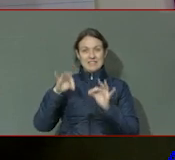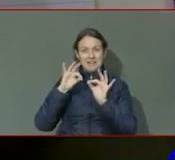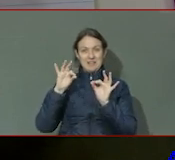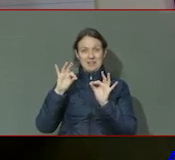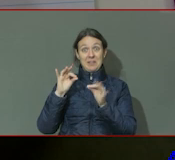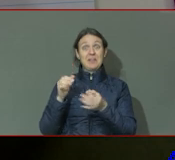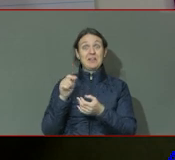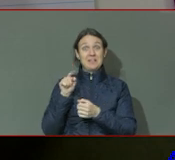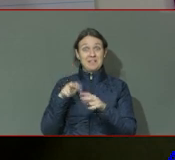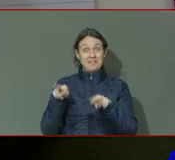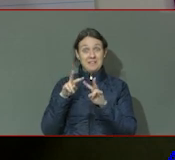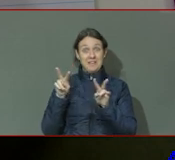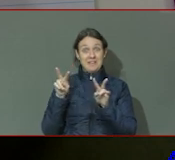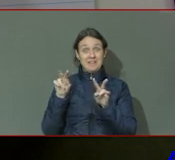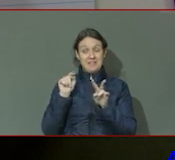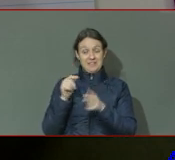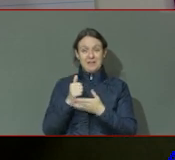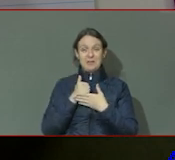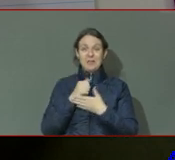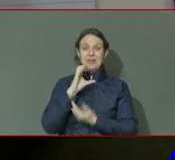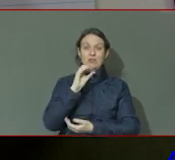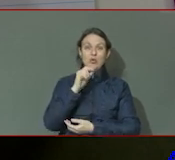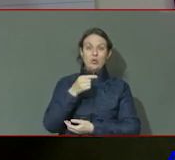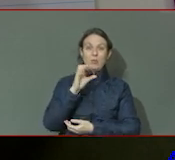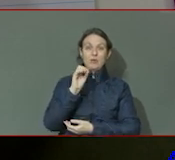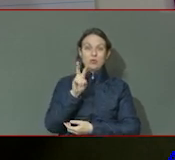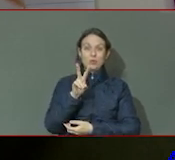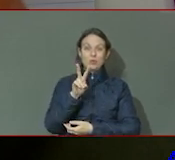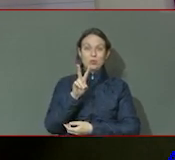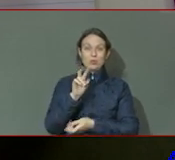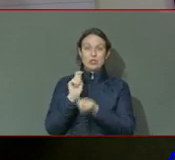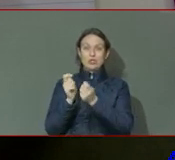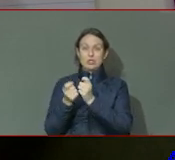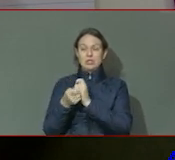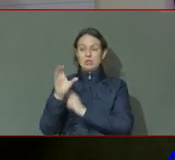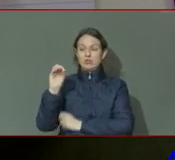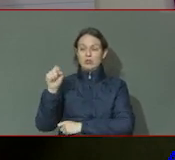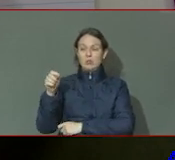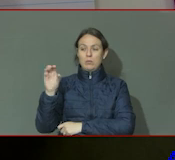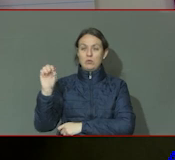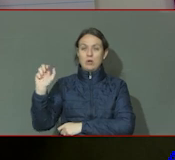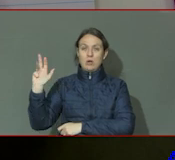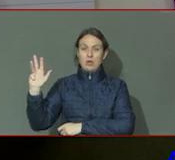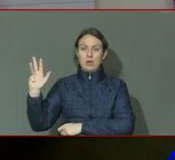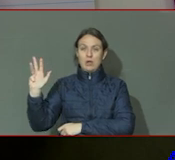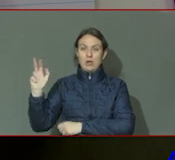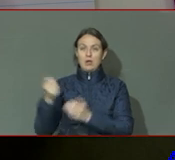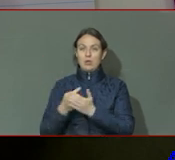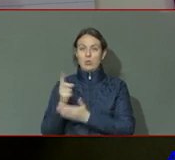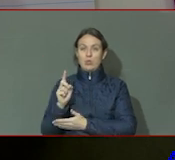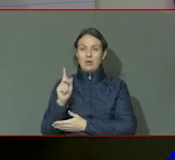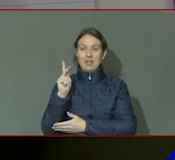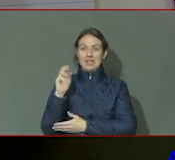The Kc was 0.02, it's now 0.09. So what happened? The